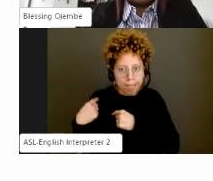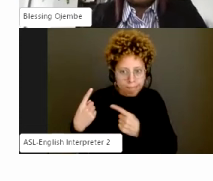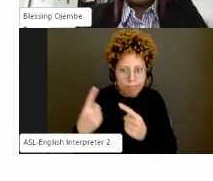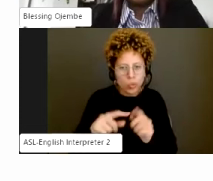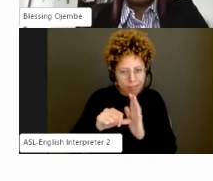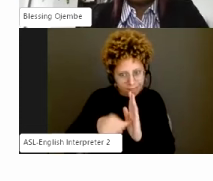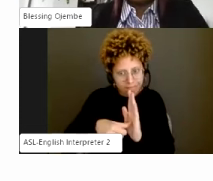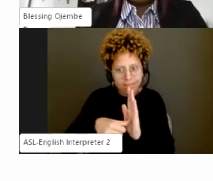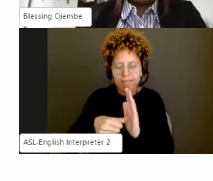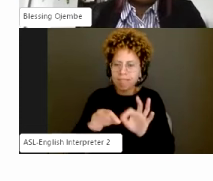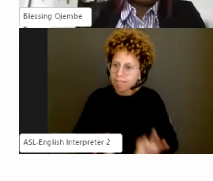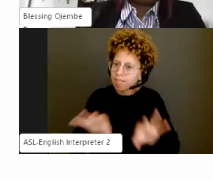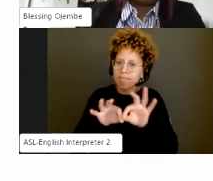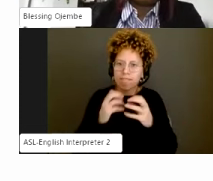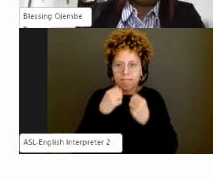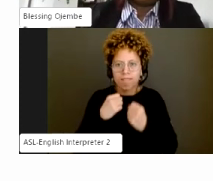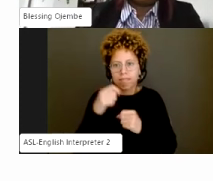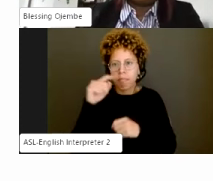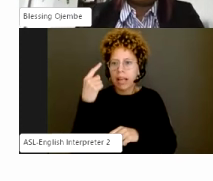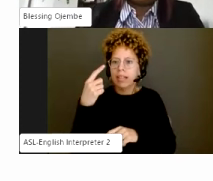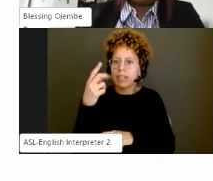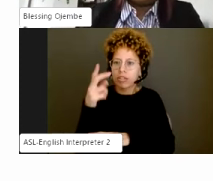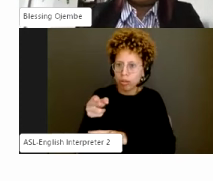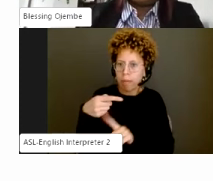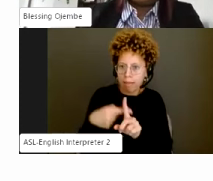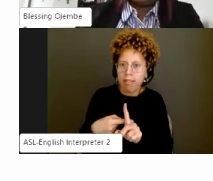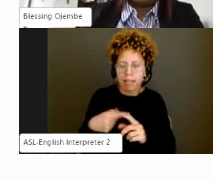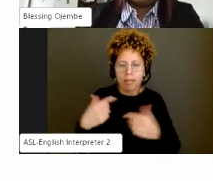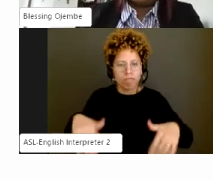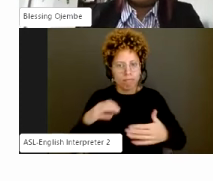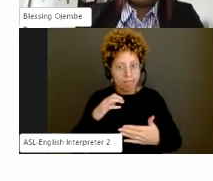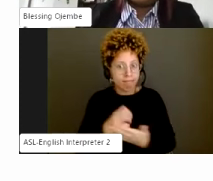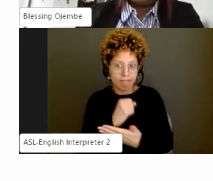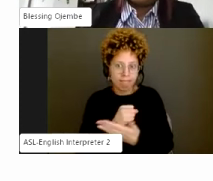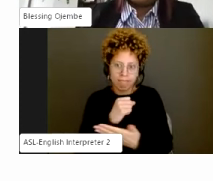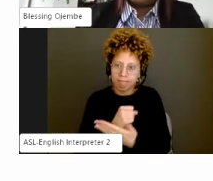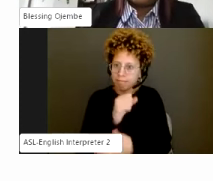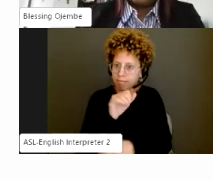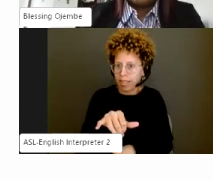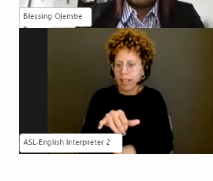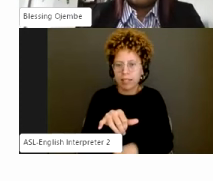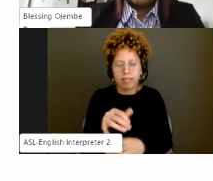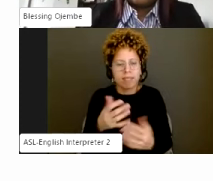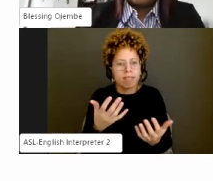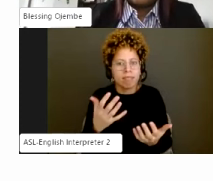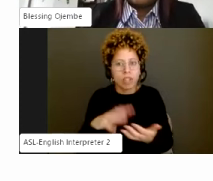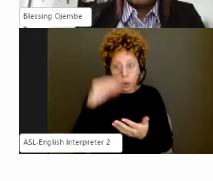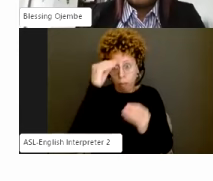of Black History Month. So please take advantage of that and to learn more beyond the work that we're talking about